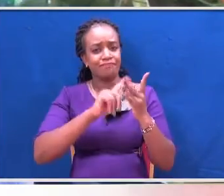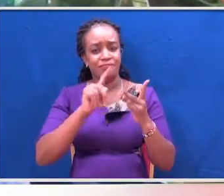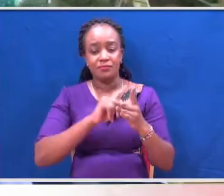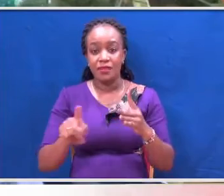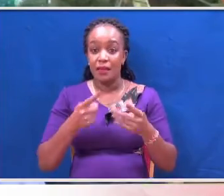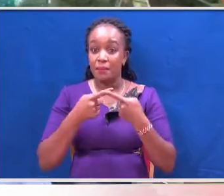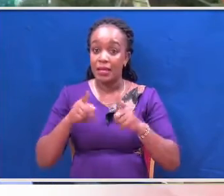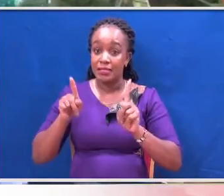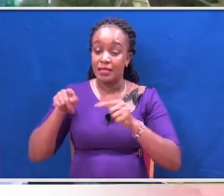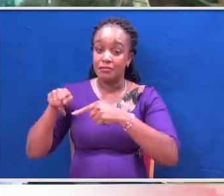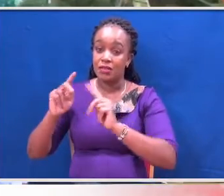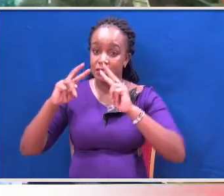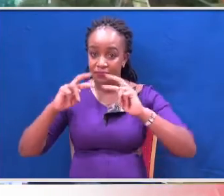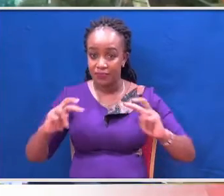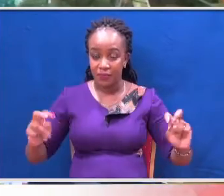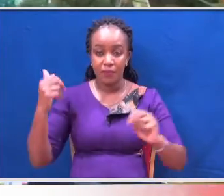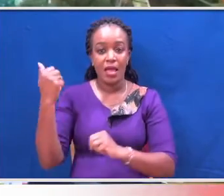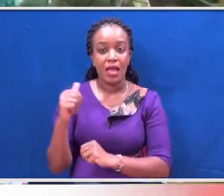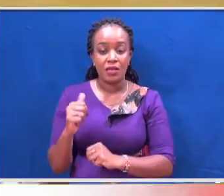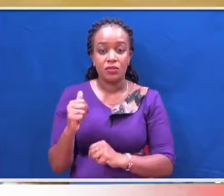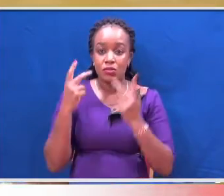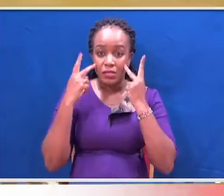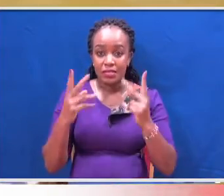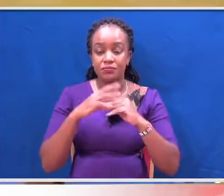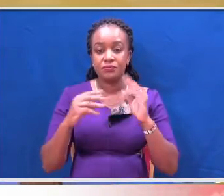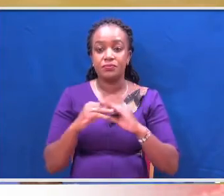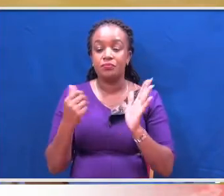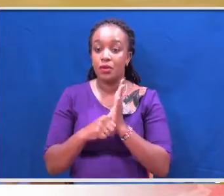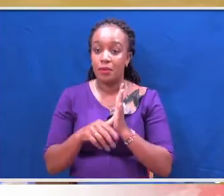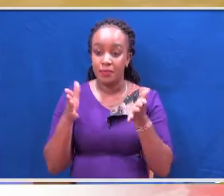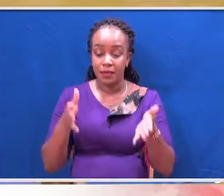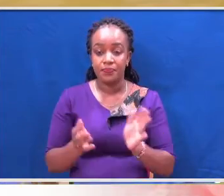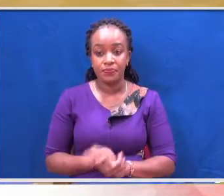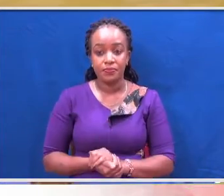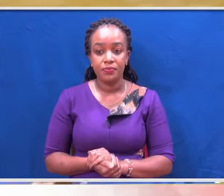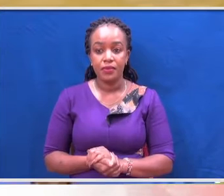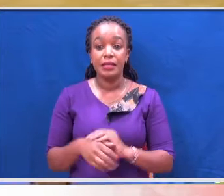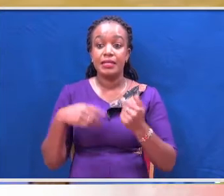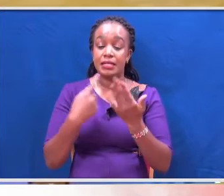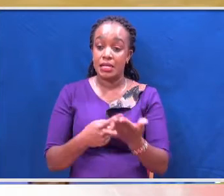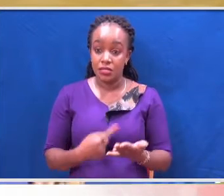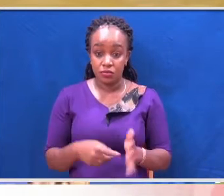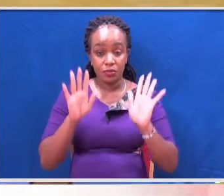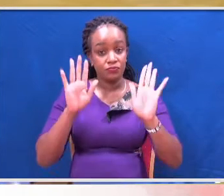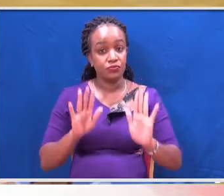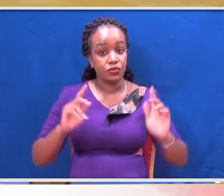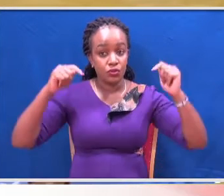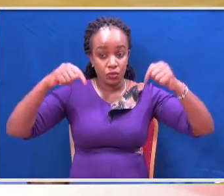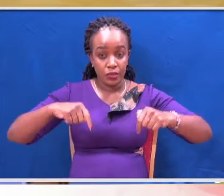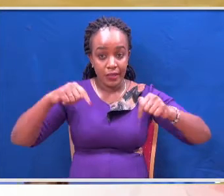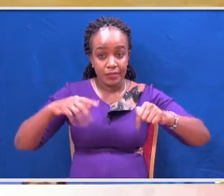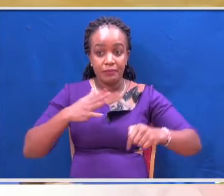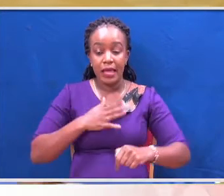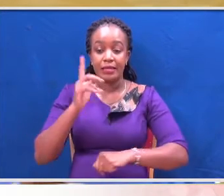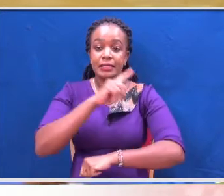ndiyo ione kweli kama wanatosha. So shida iko hapo. For this conversation to make sense, today is my day to ask the media